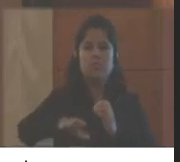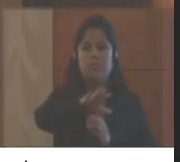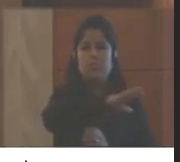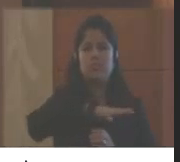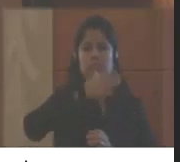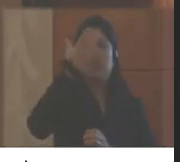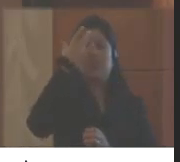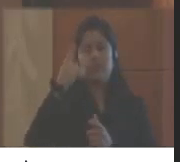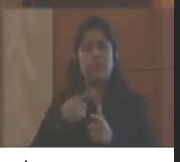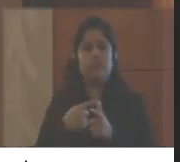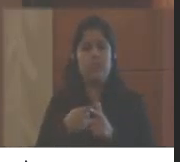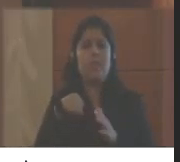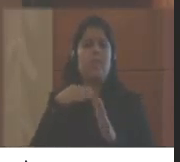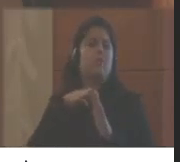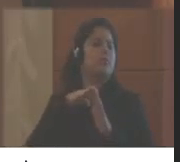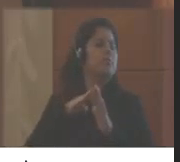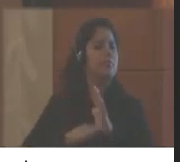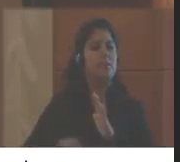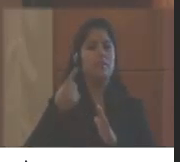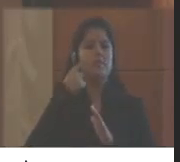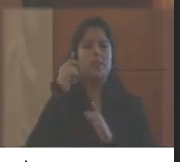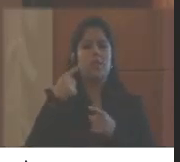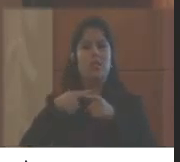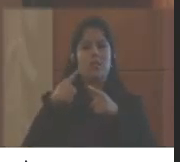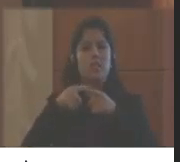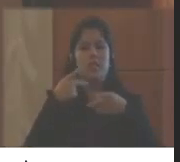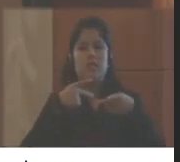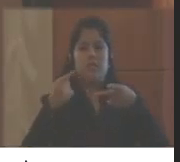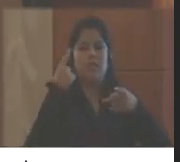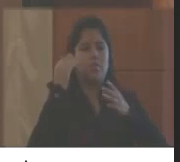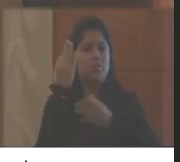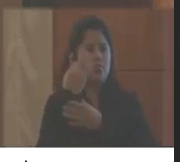say how things have to be